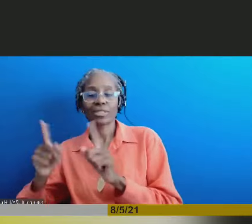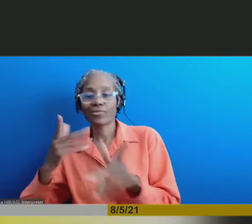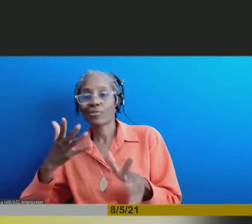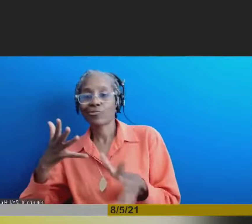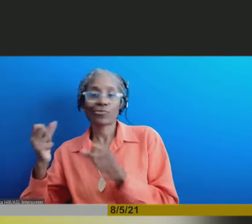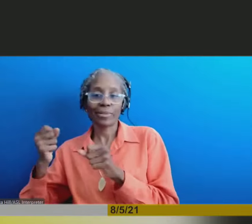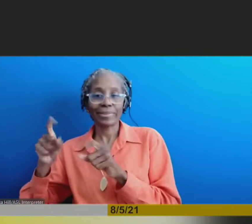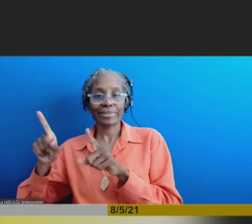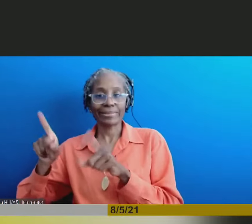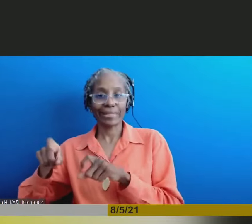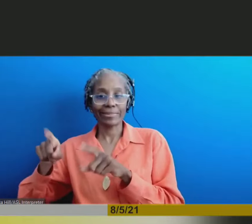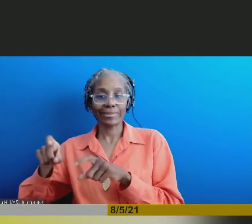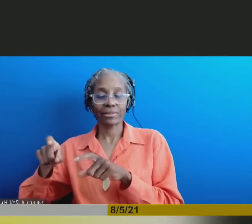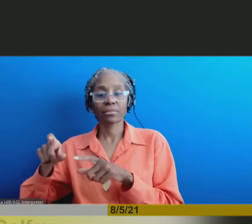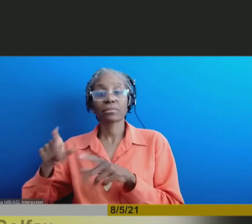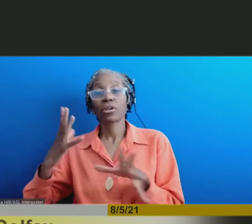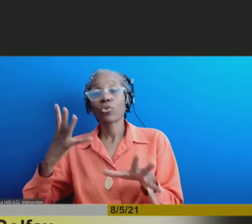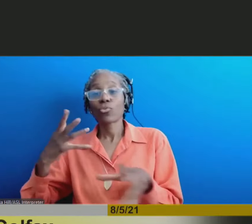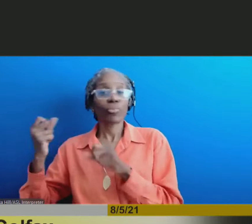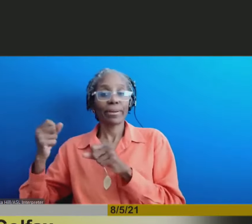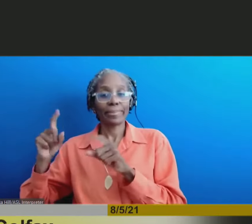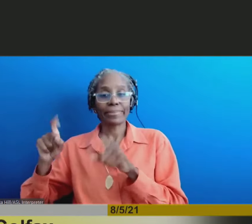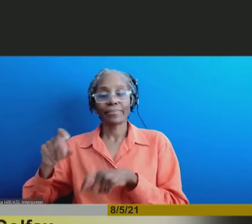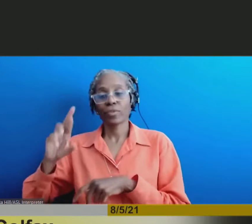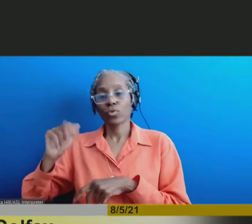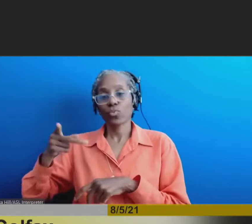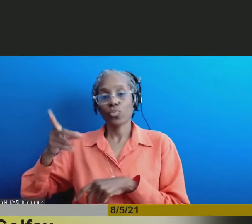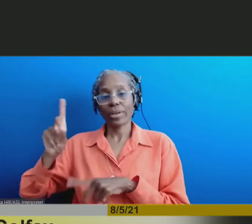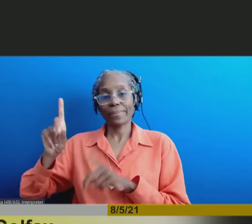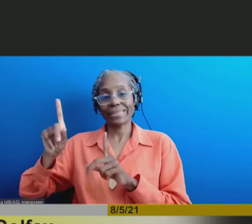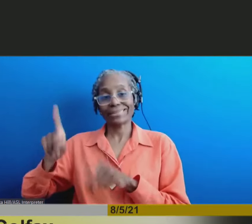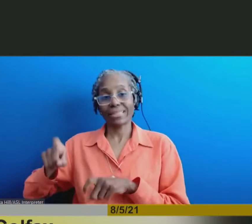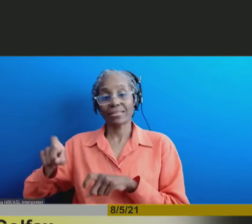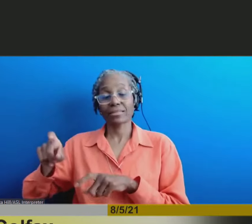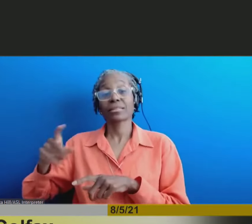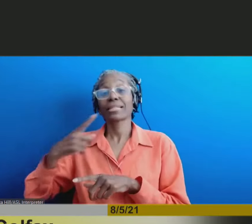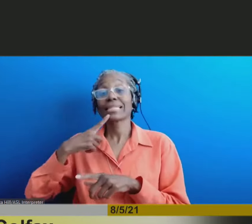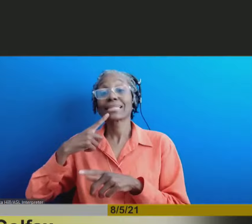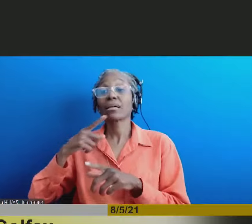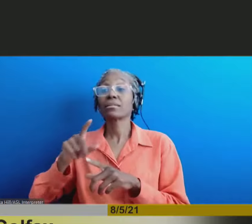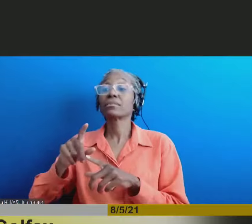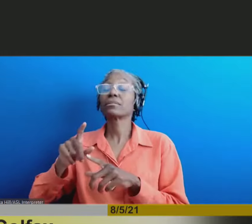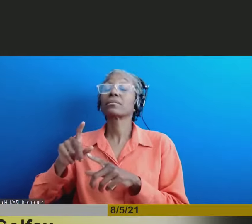but basically the rapid test allows you to get the results